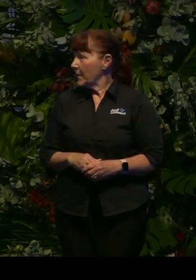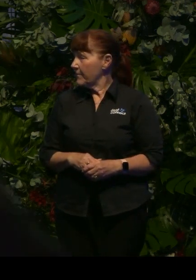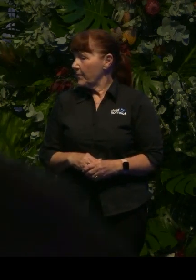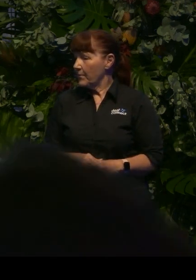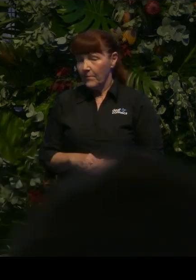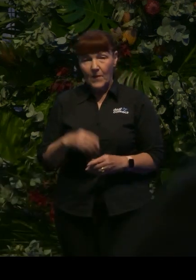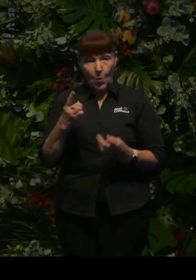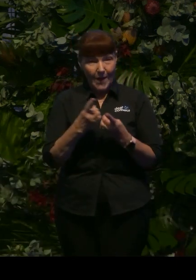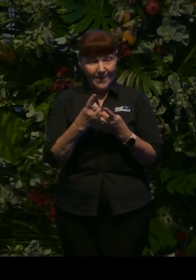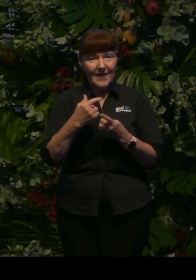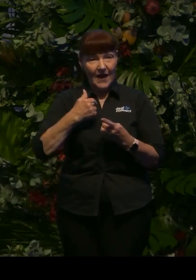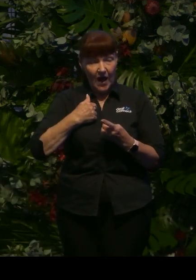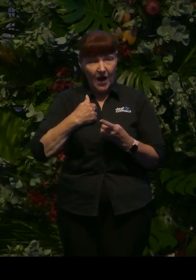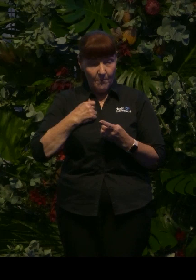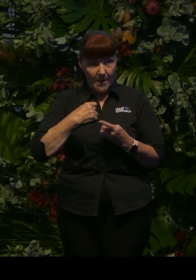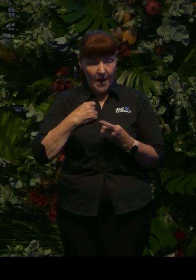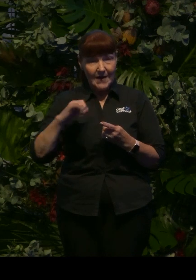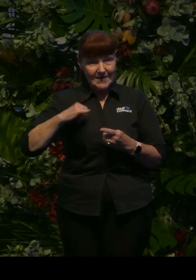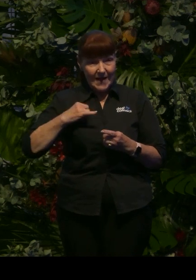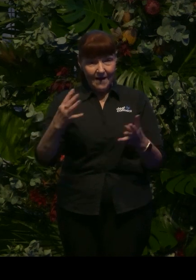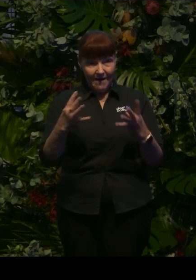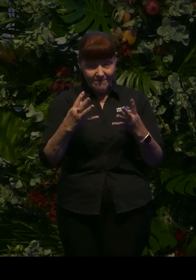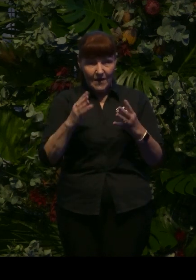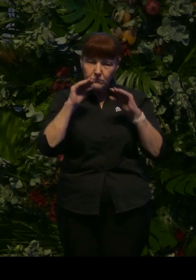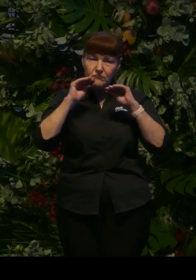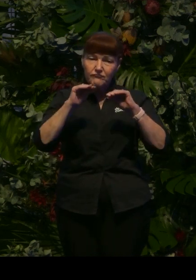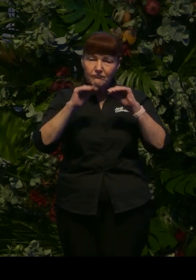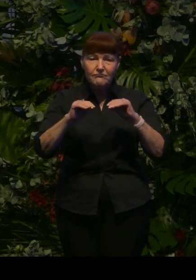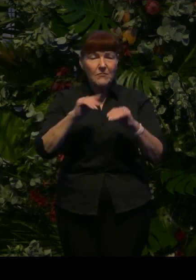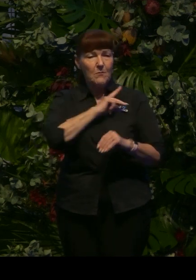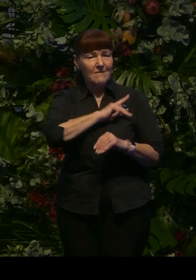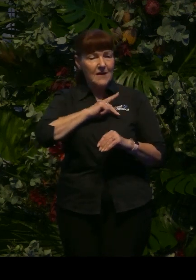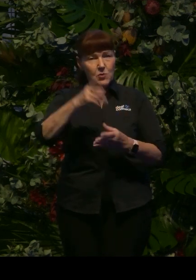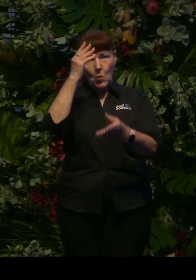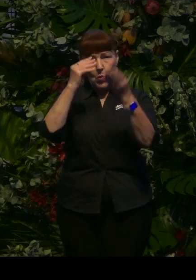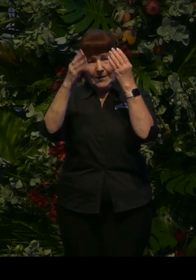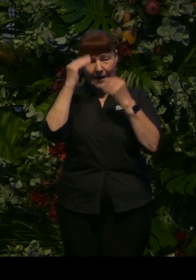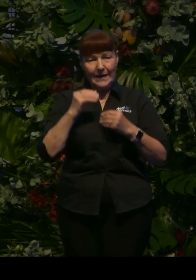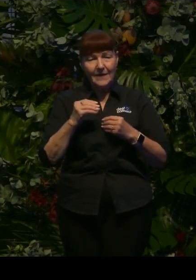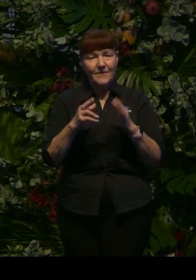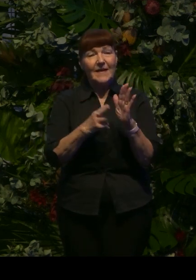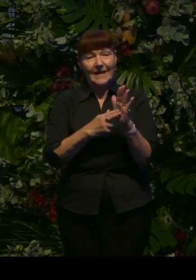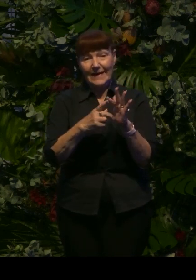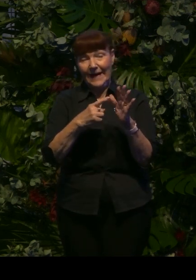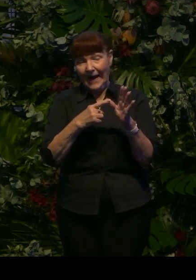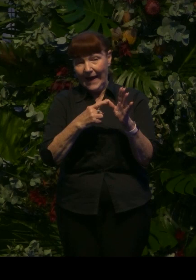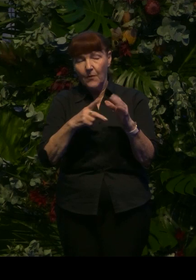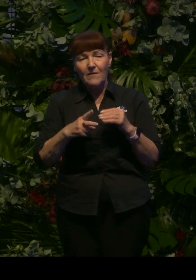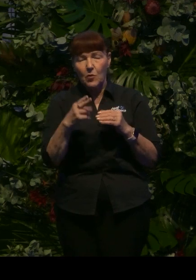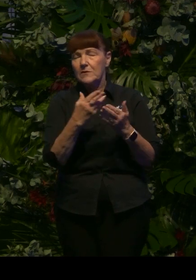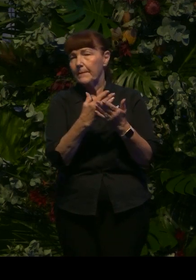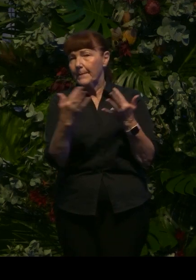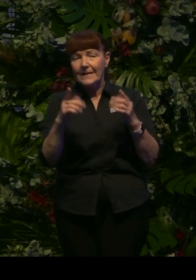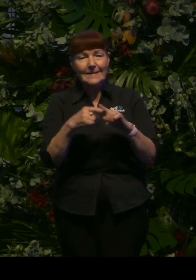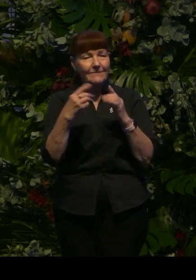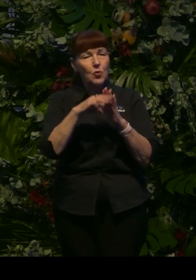specifically do with my staff is create professional learning and professional development. At the NEA, we have launched a multitude